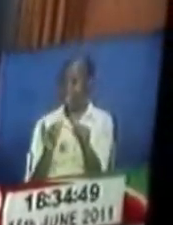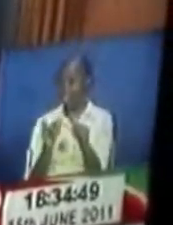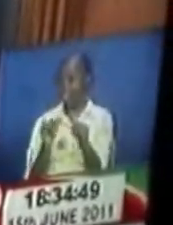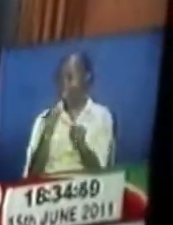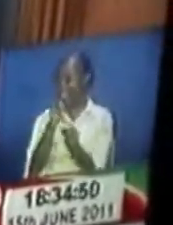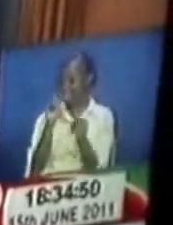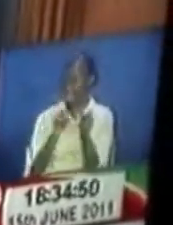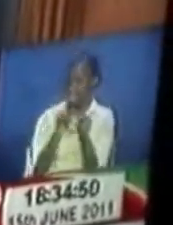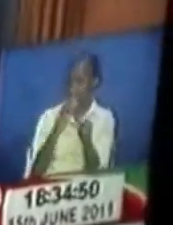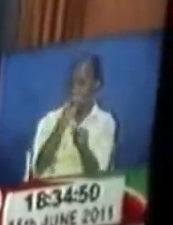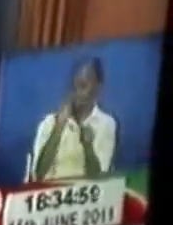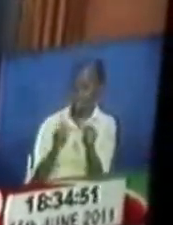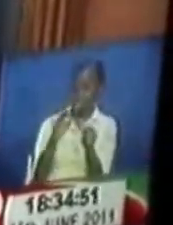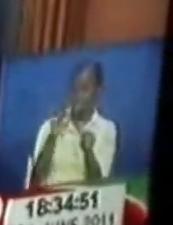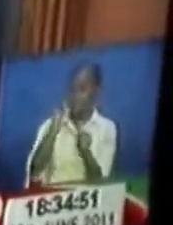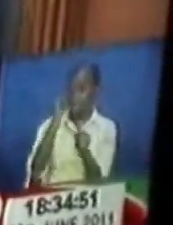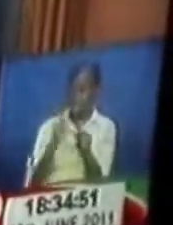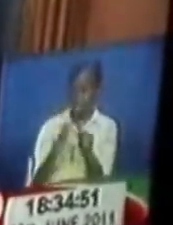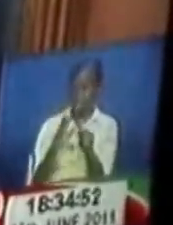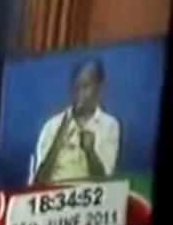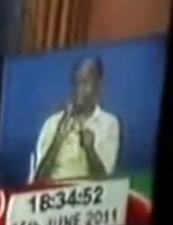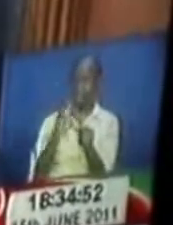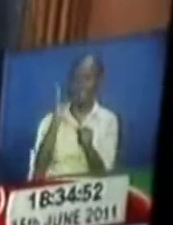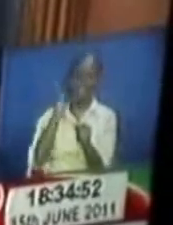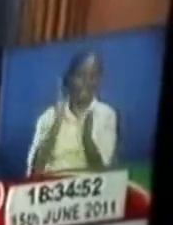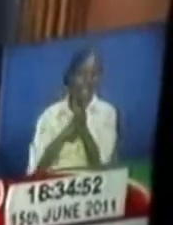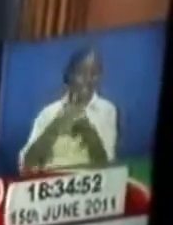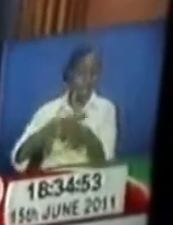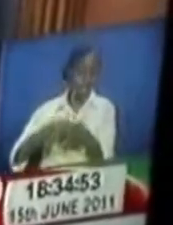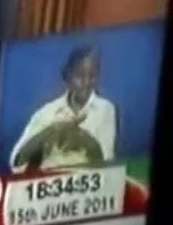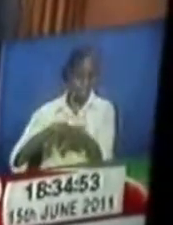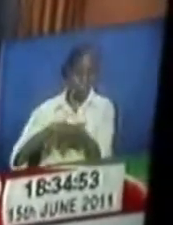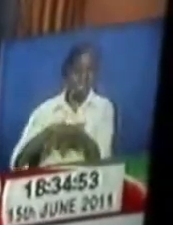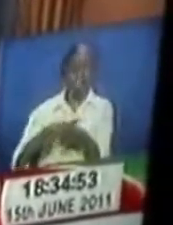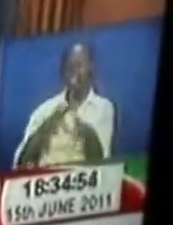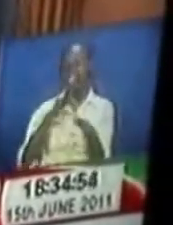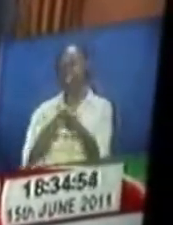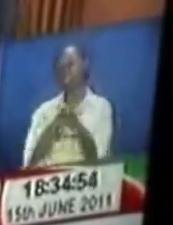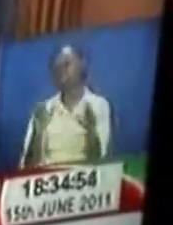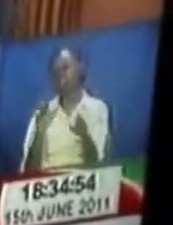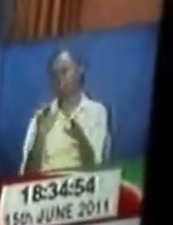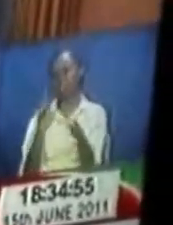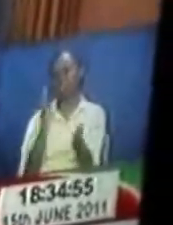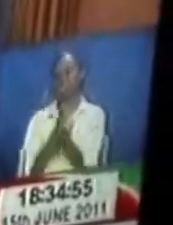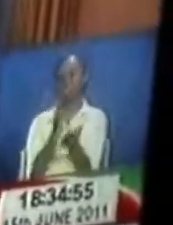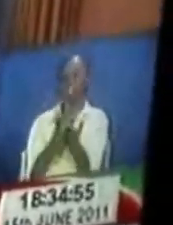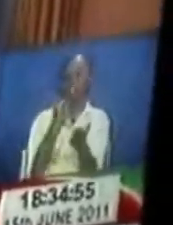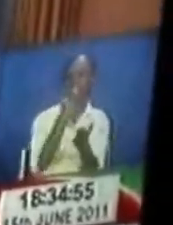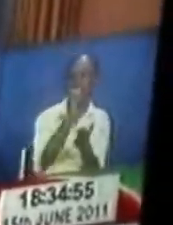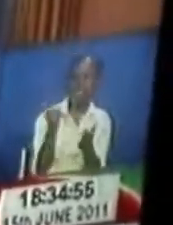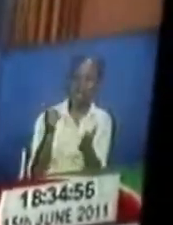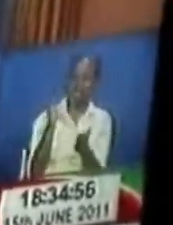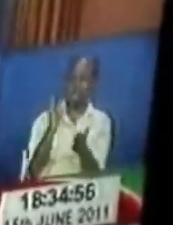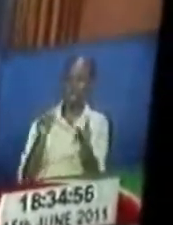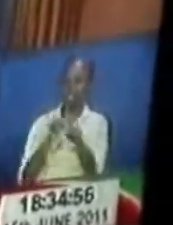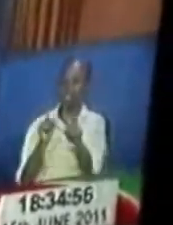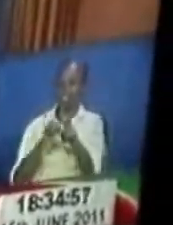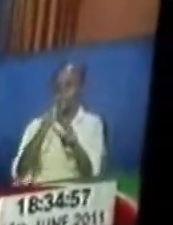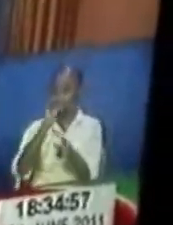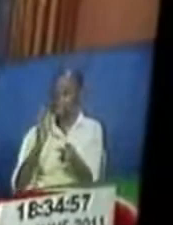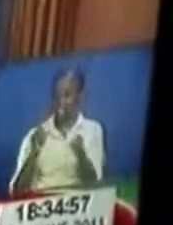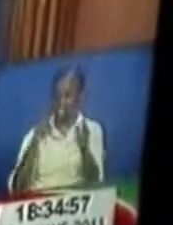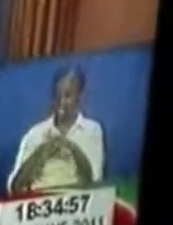certain percentage of the Kenyan population are gay and lesbians is not in effect telling you that the same percentage also is found on the